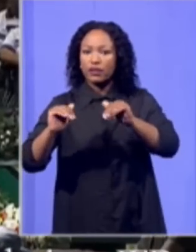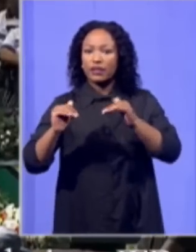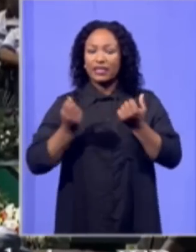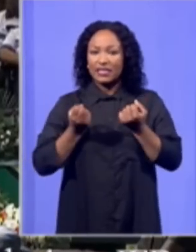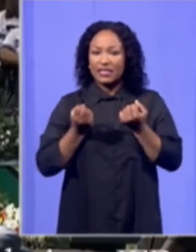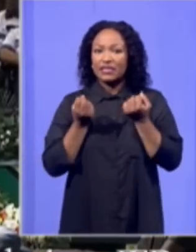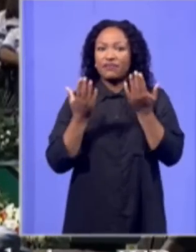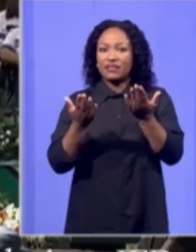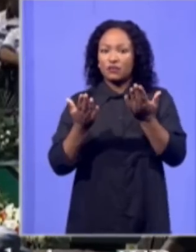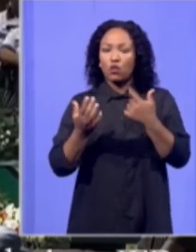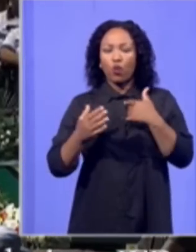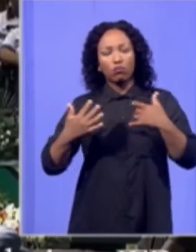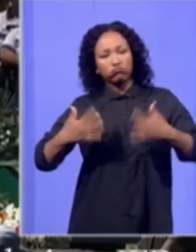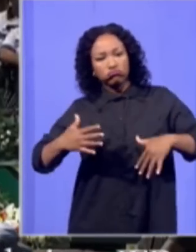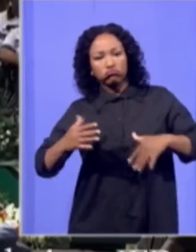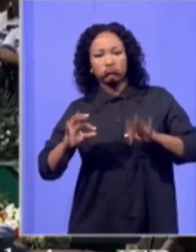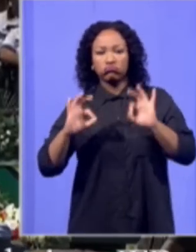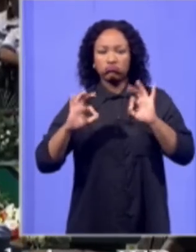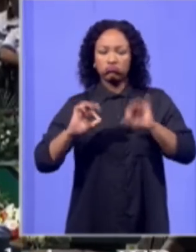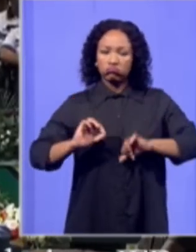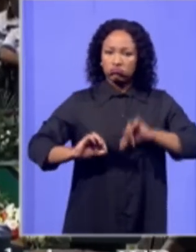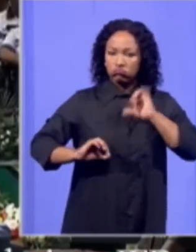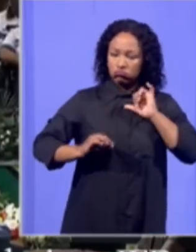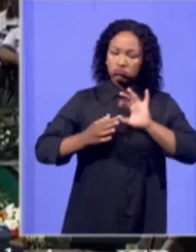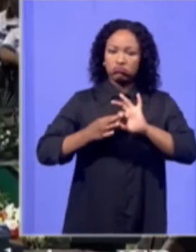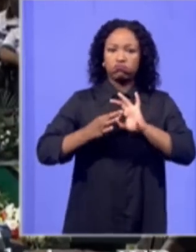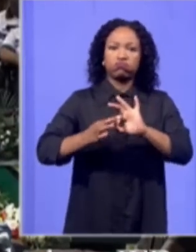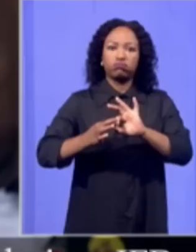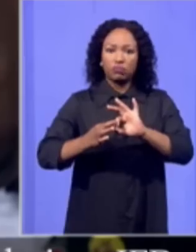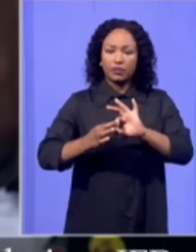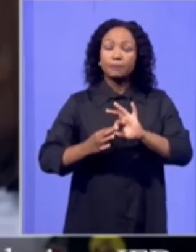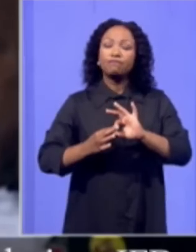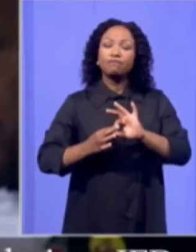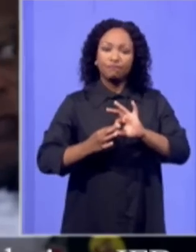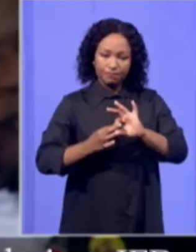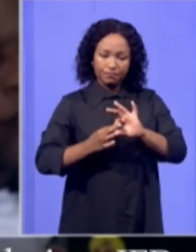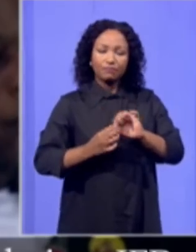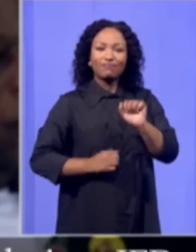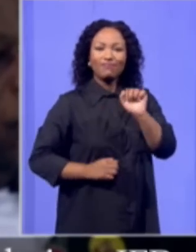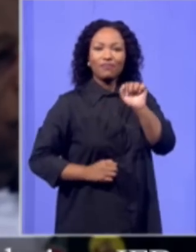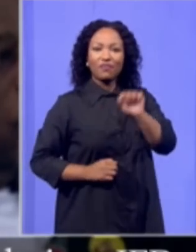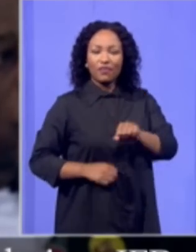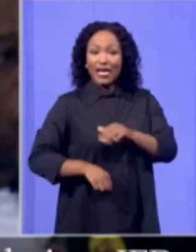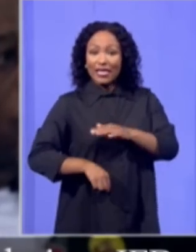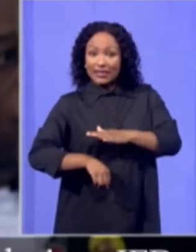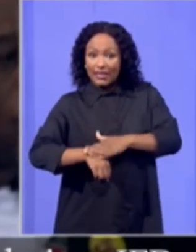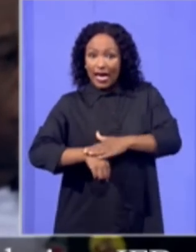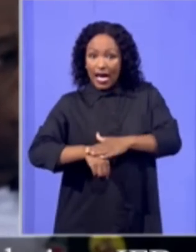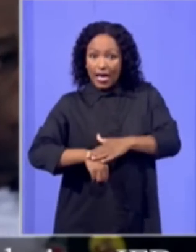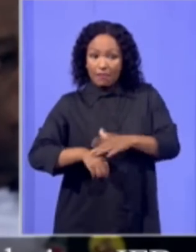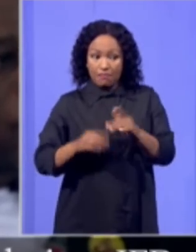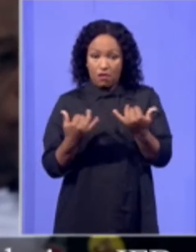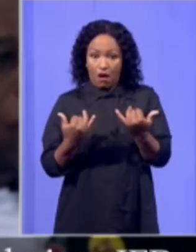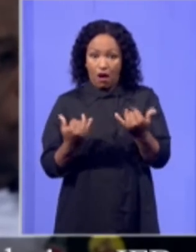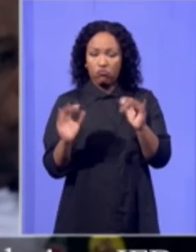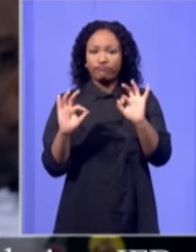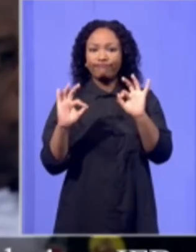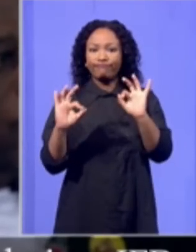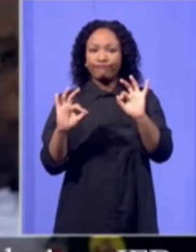and integrity. It is right that we take this time to reflect on